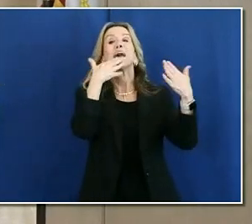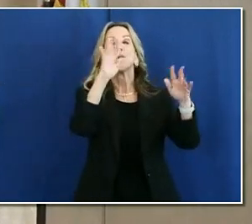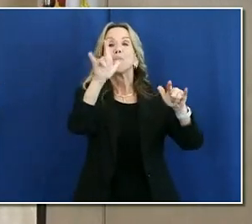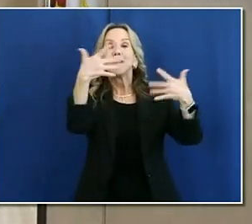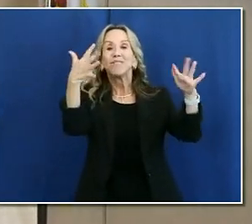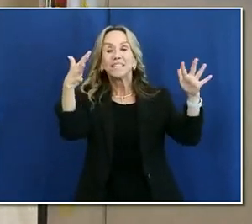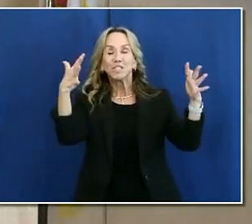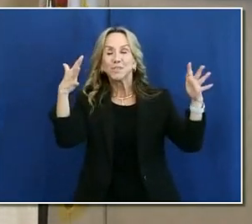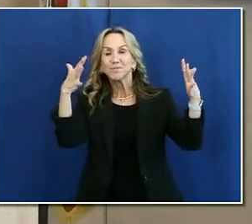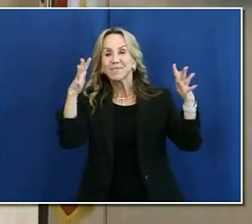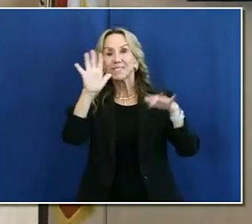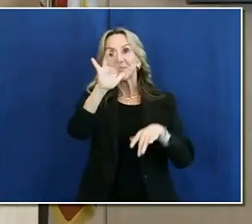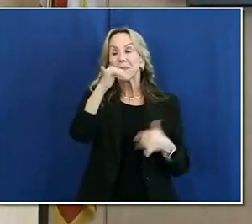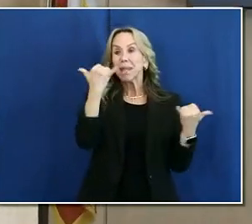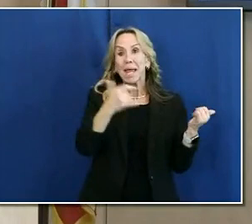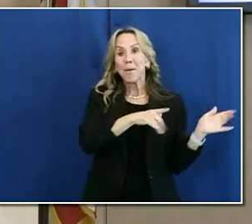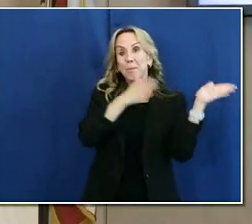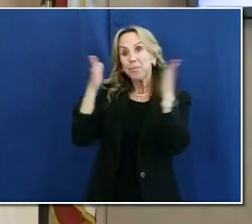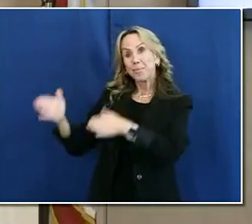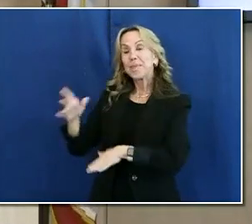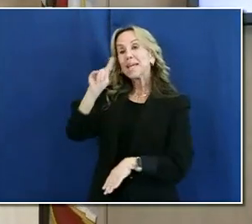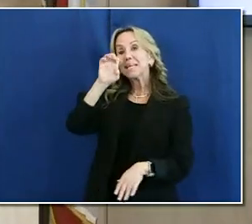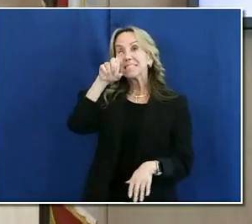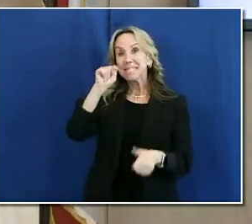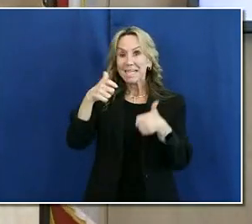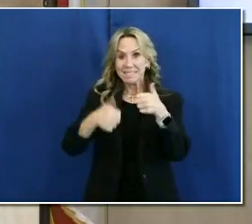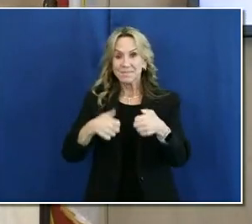Thank you, Will. We'll now go to our text questions.